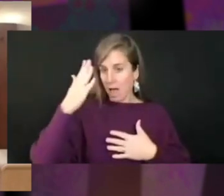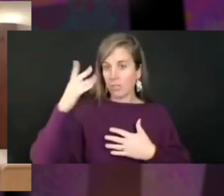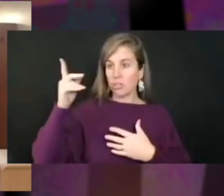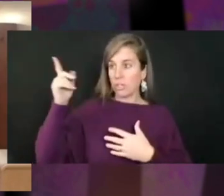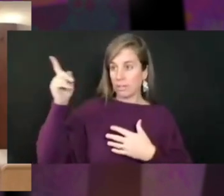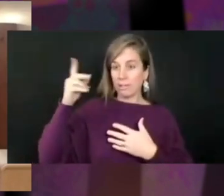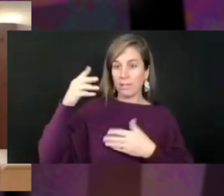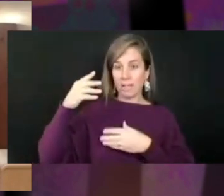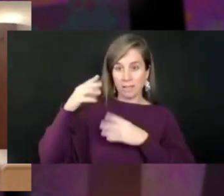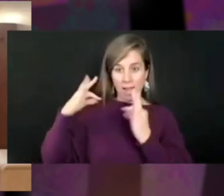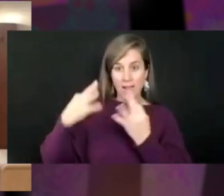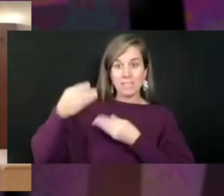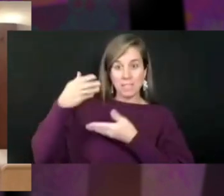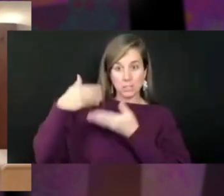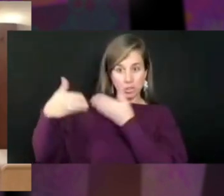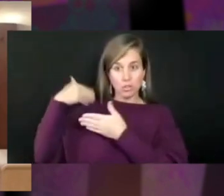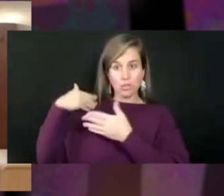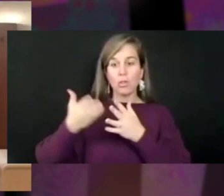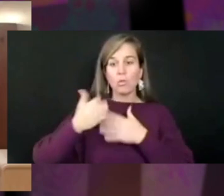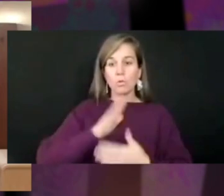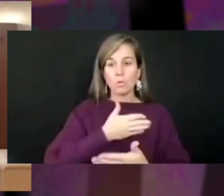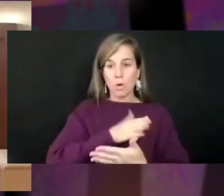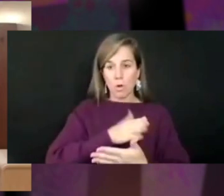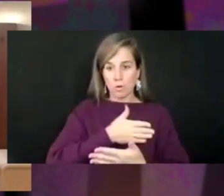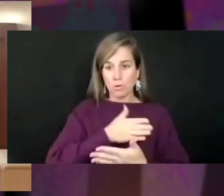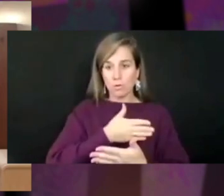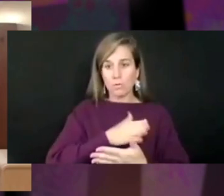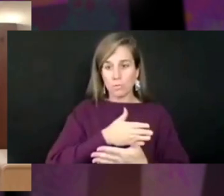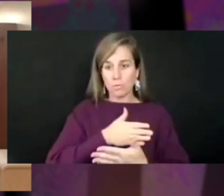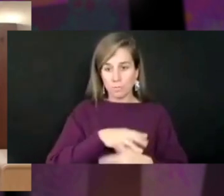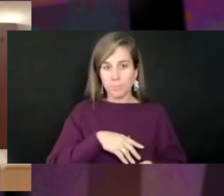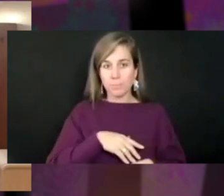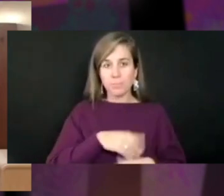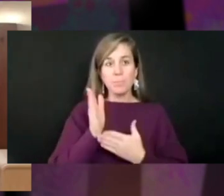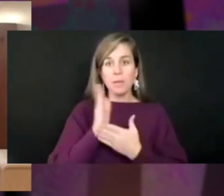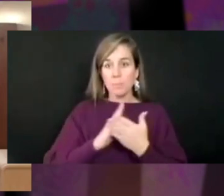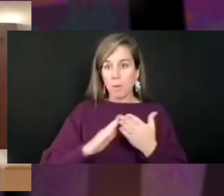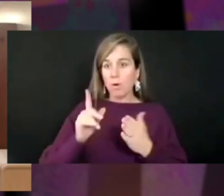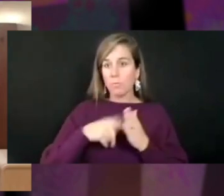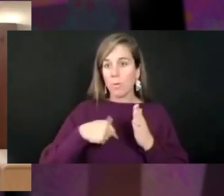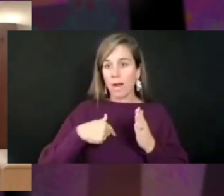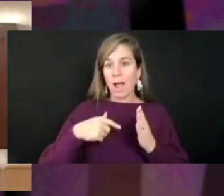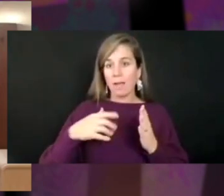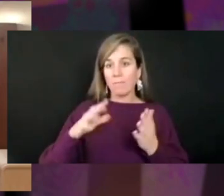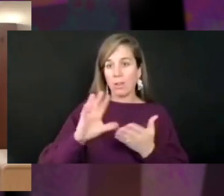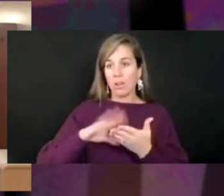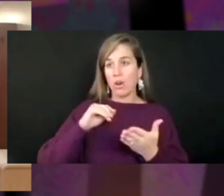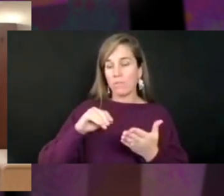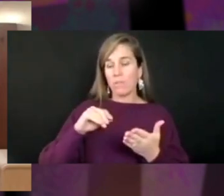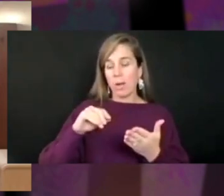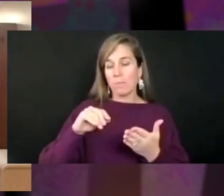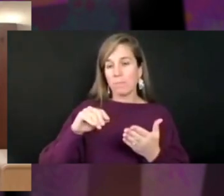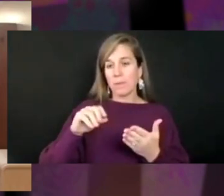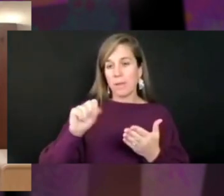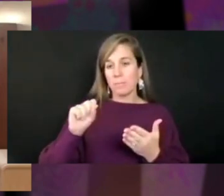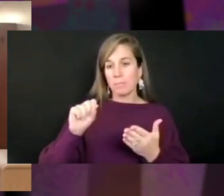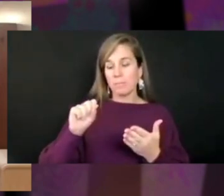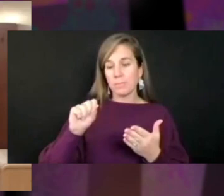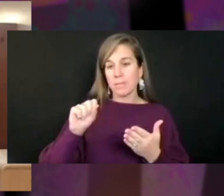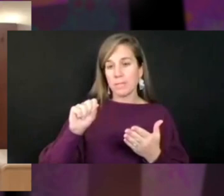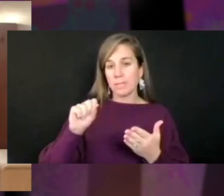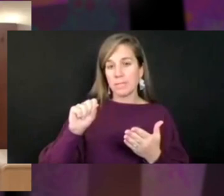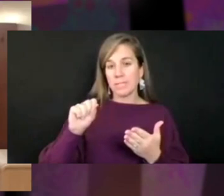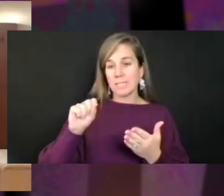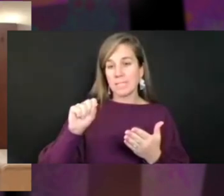ancestors through song. Part of what I learned from Squaikwai is that it would also be good to talk about the